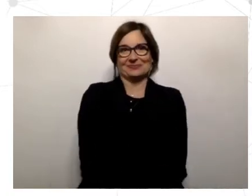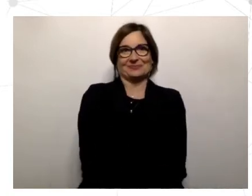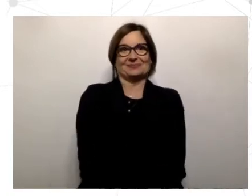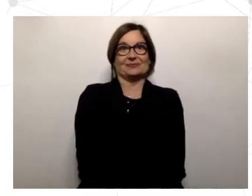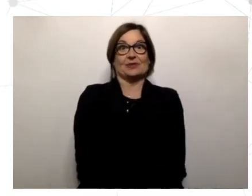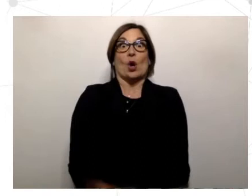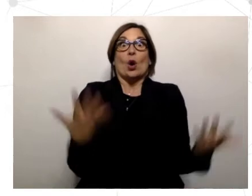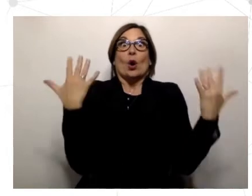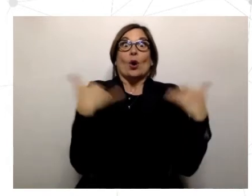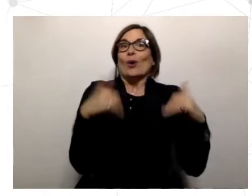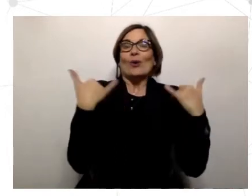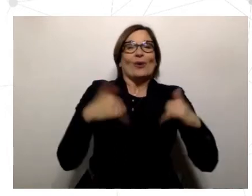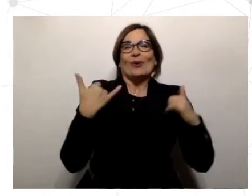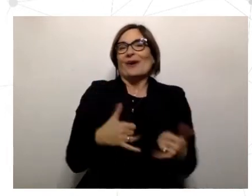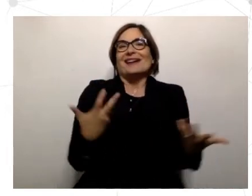Assolutamente, io non